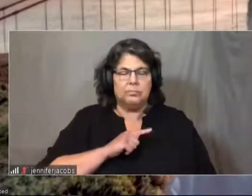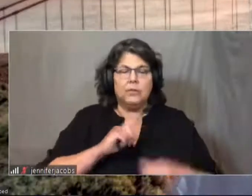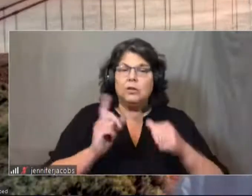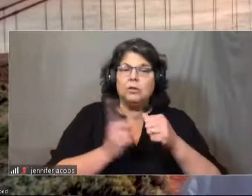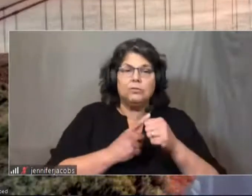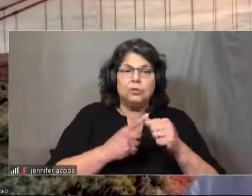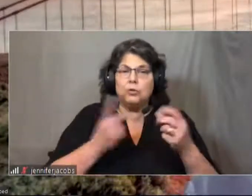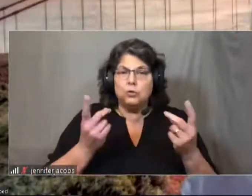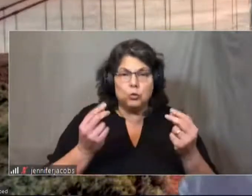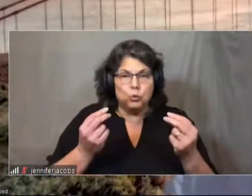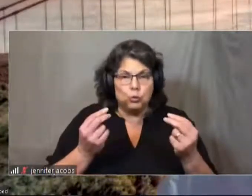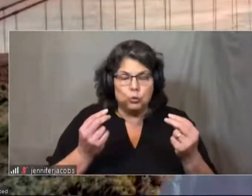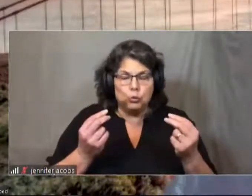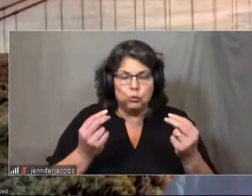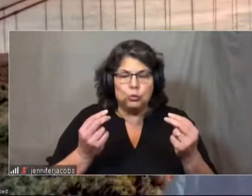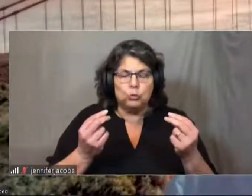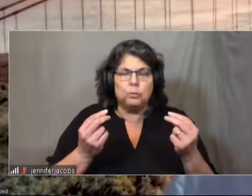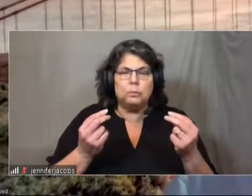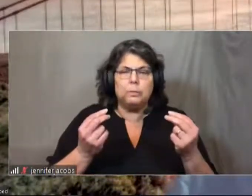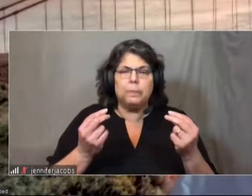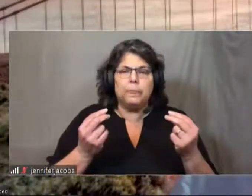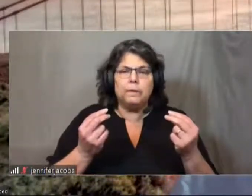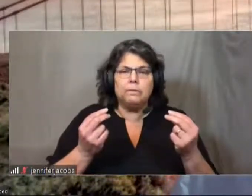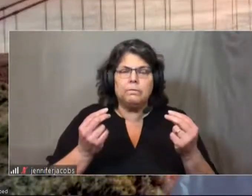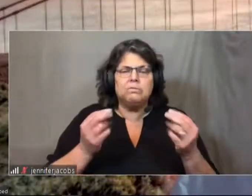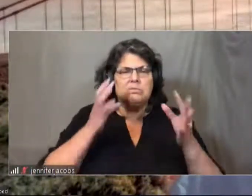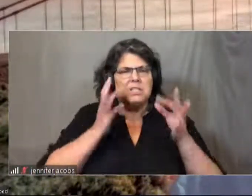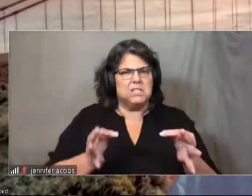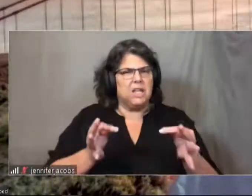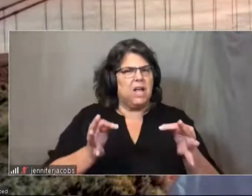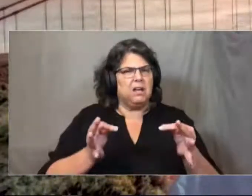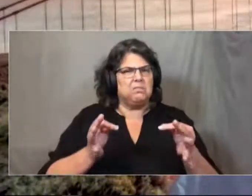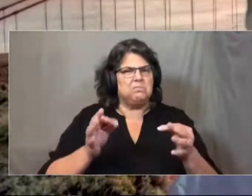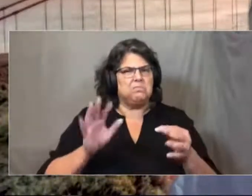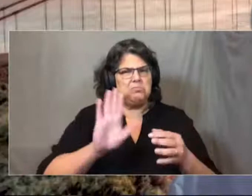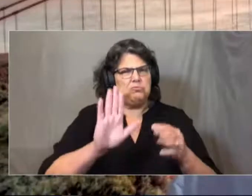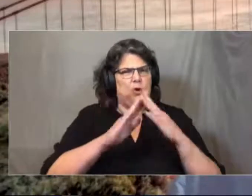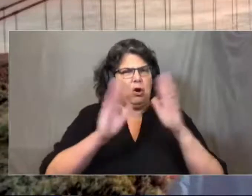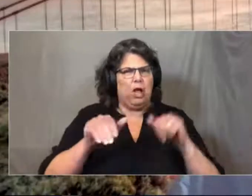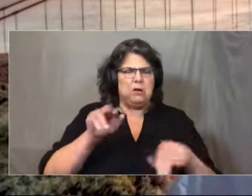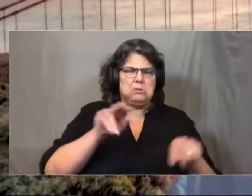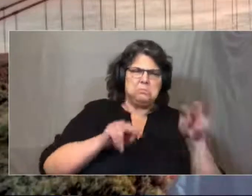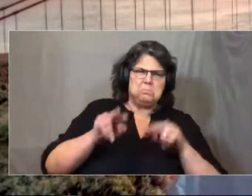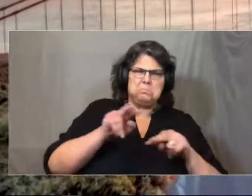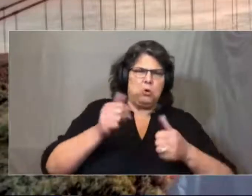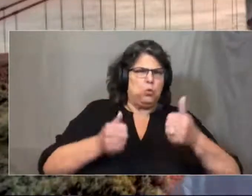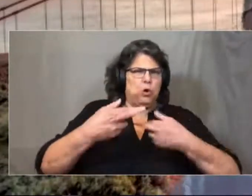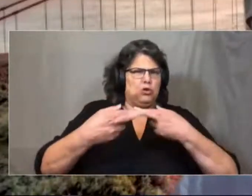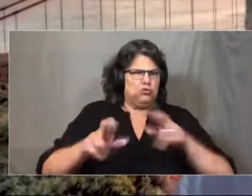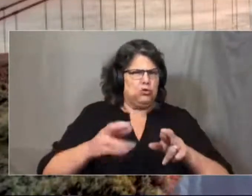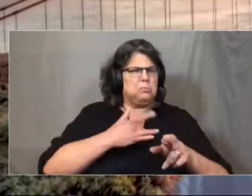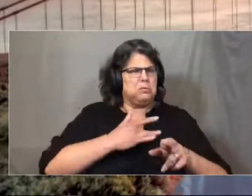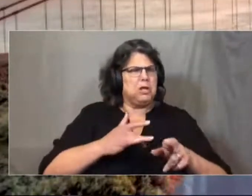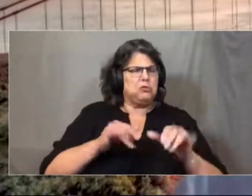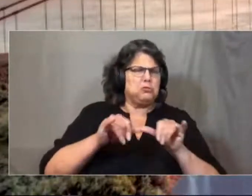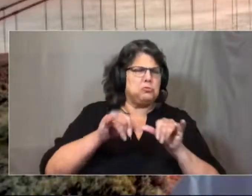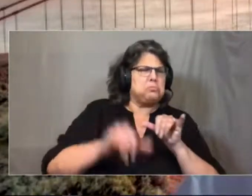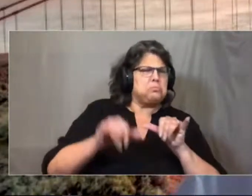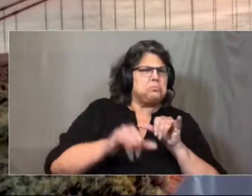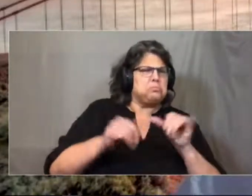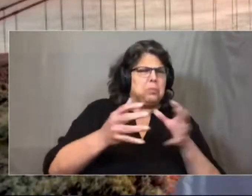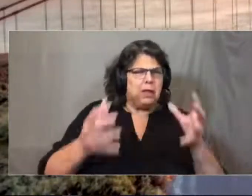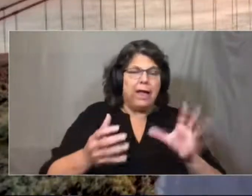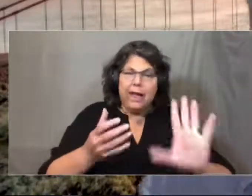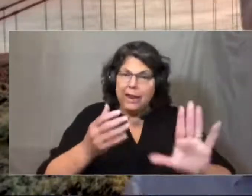do is pick a room that you spend a lot of time in and that can fit the members of